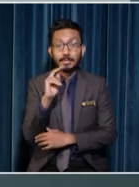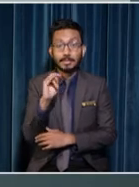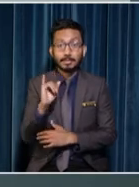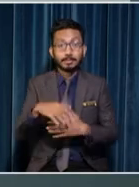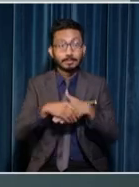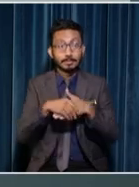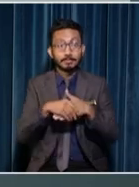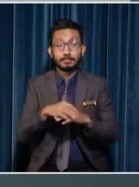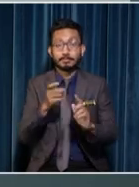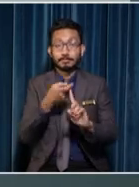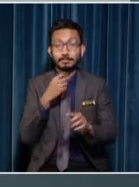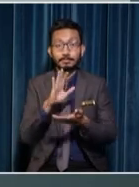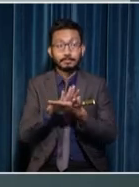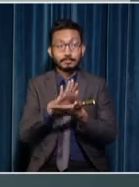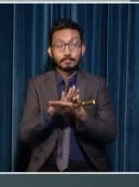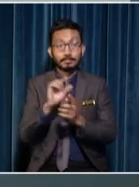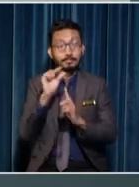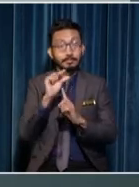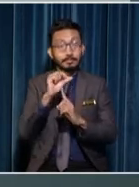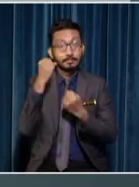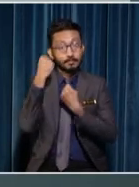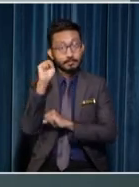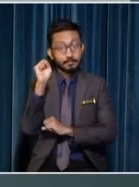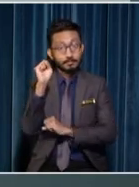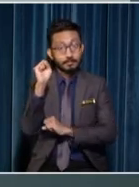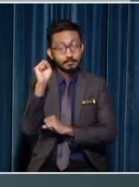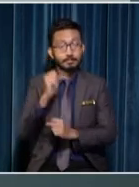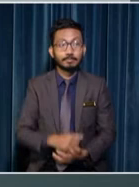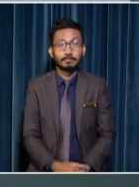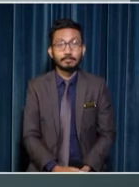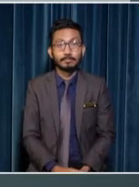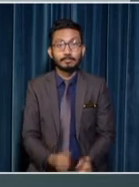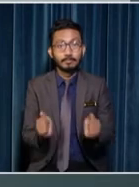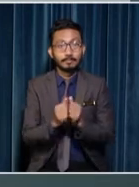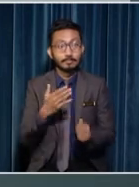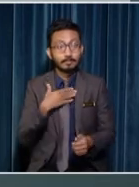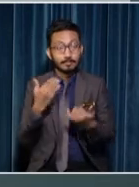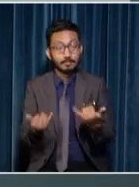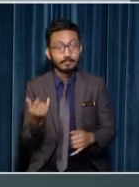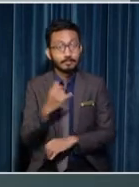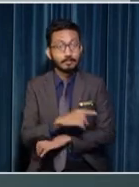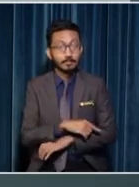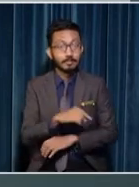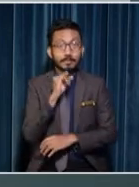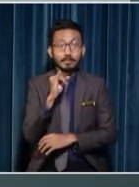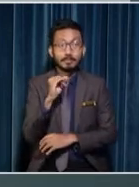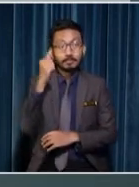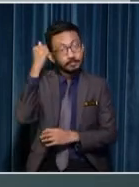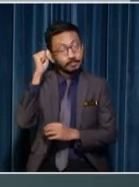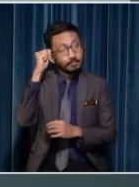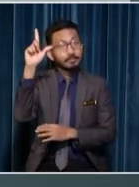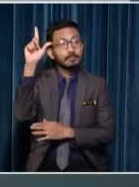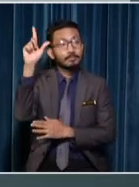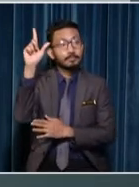Abdul Salam from Sekolah Kebangsaan Gombak Setia. With me today is Mr.